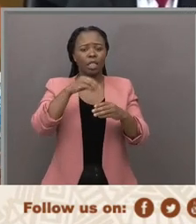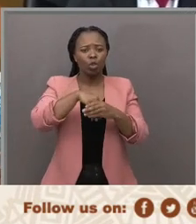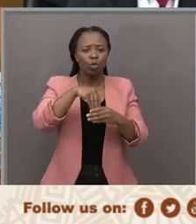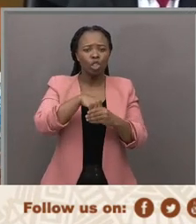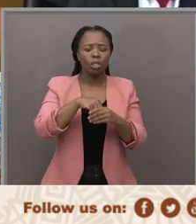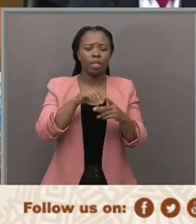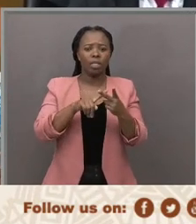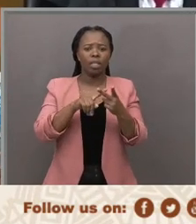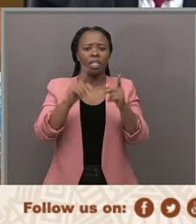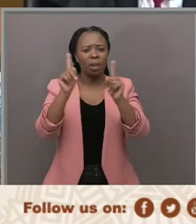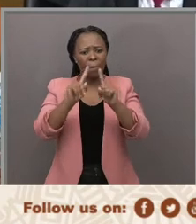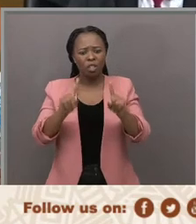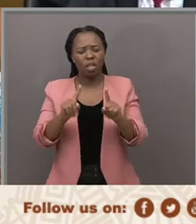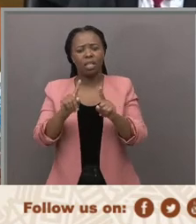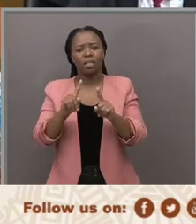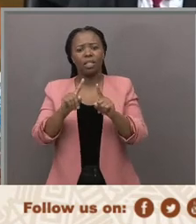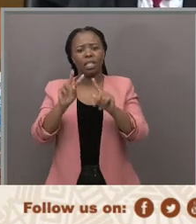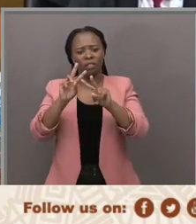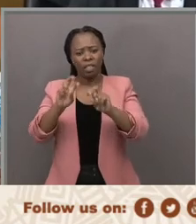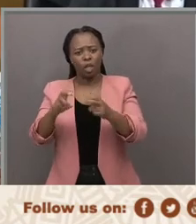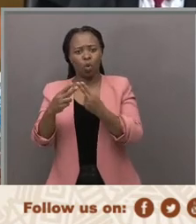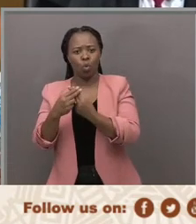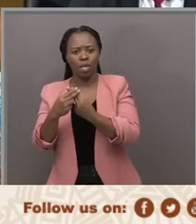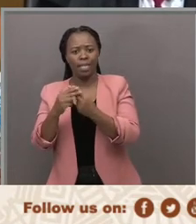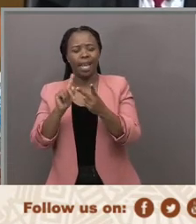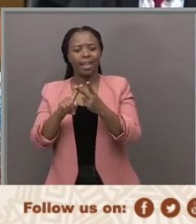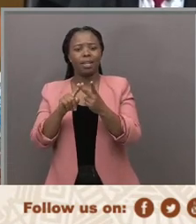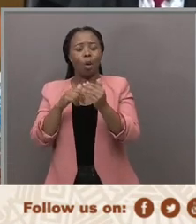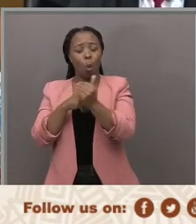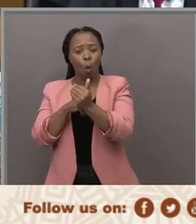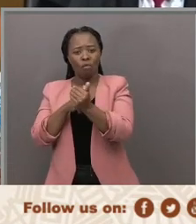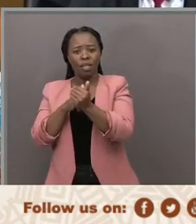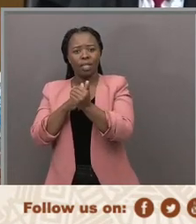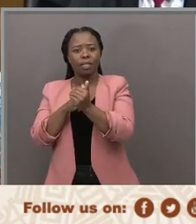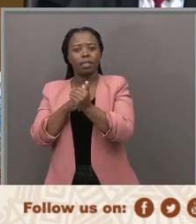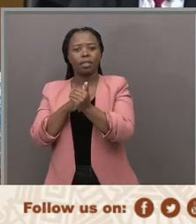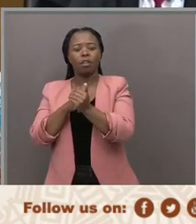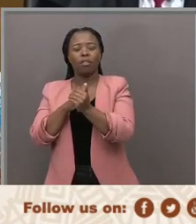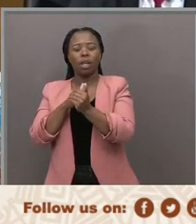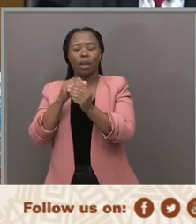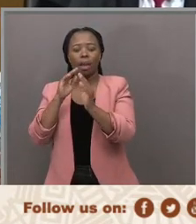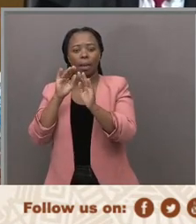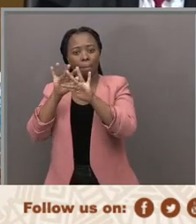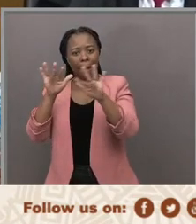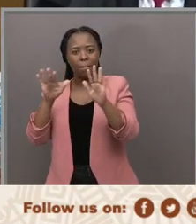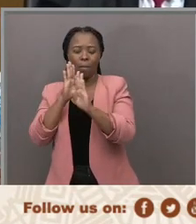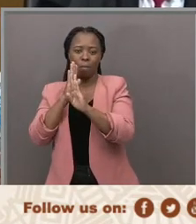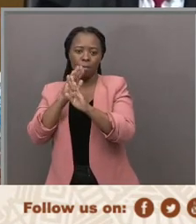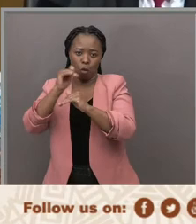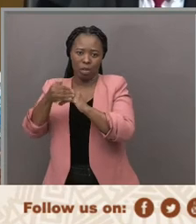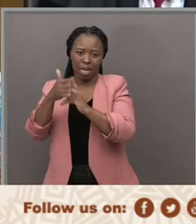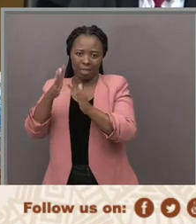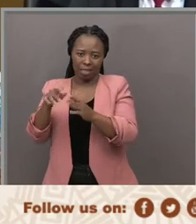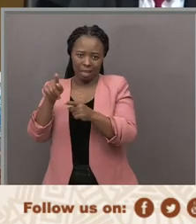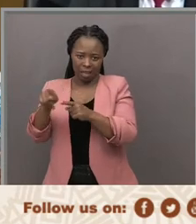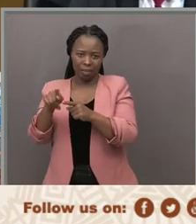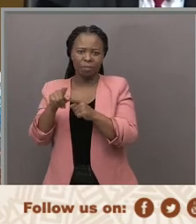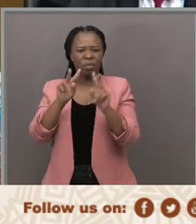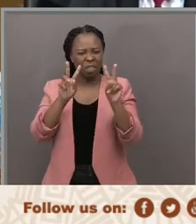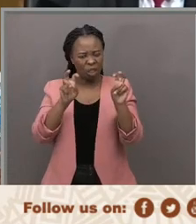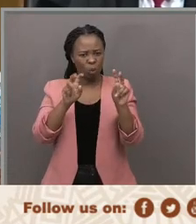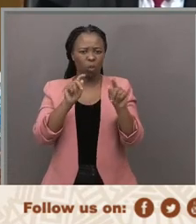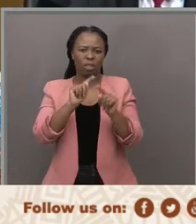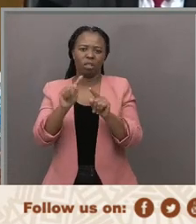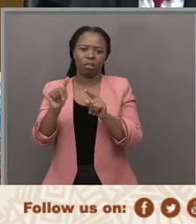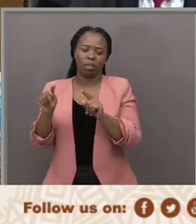Special Investigation Unit, and the Office of the Public Protector in addressing all these issues because they undermine